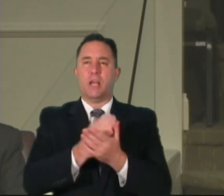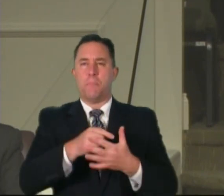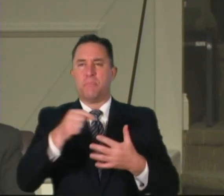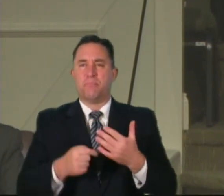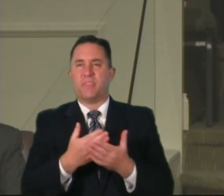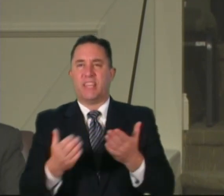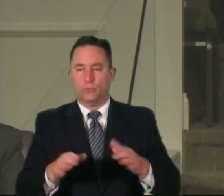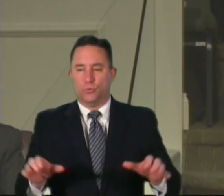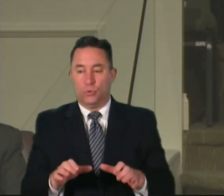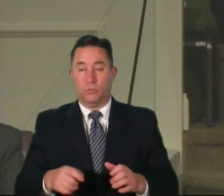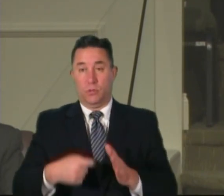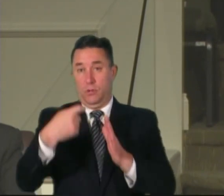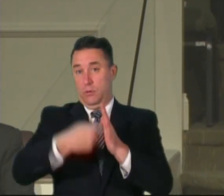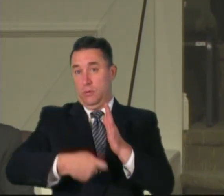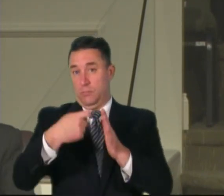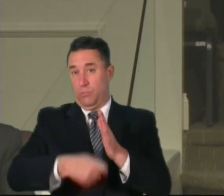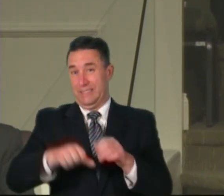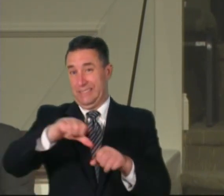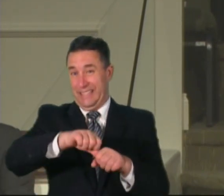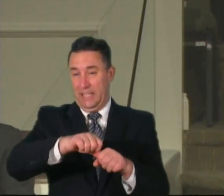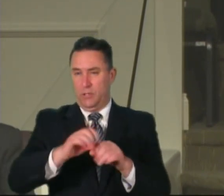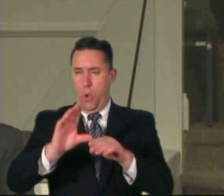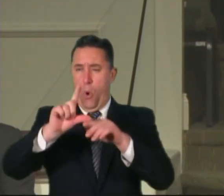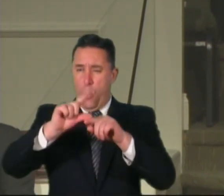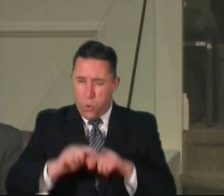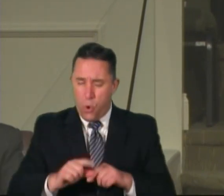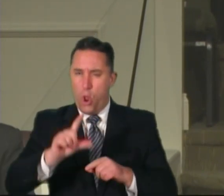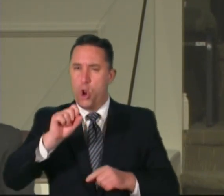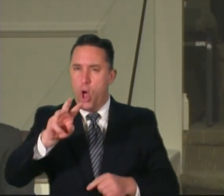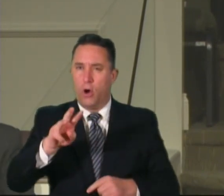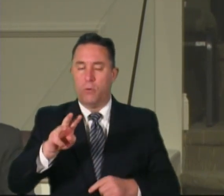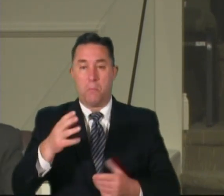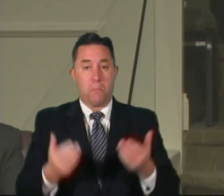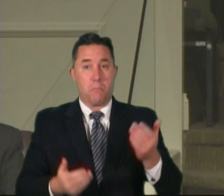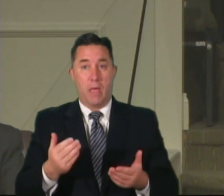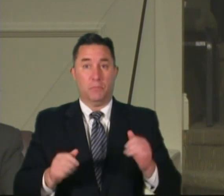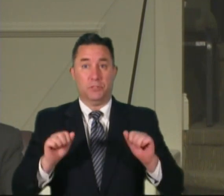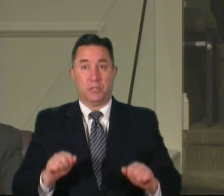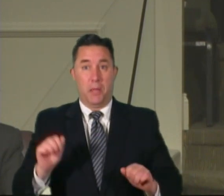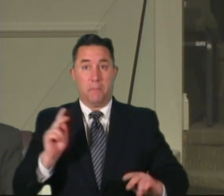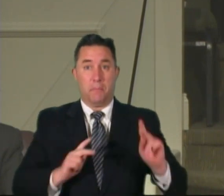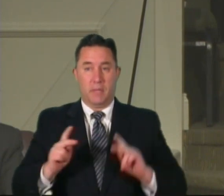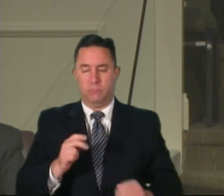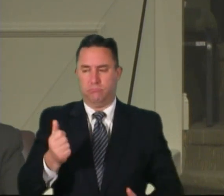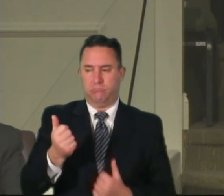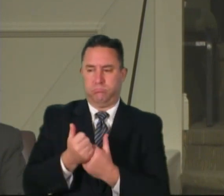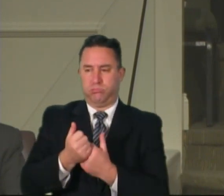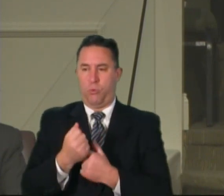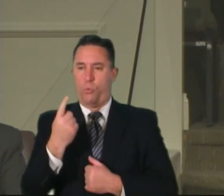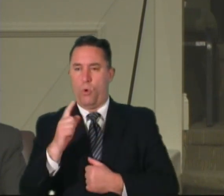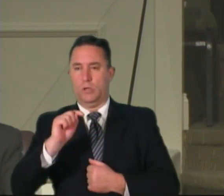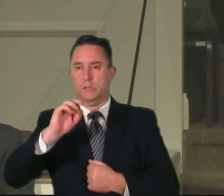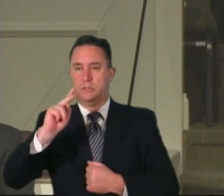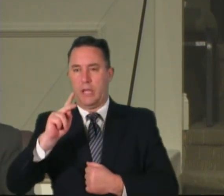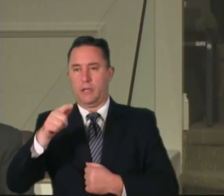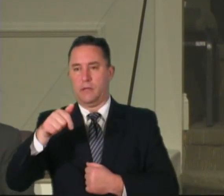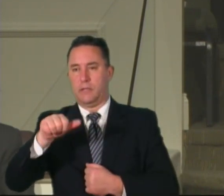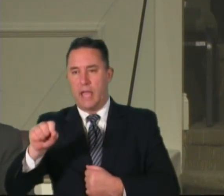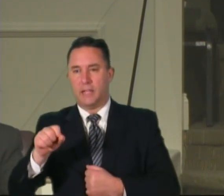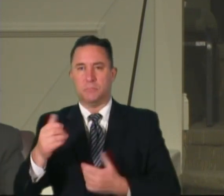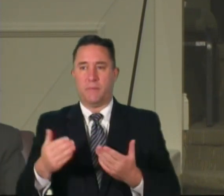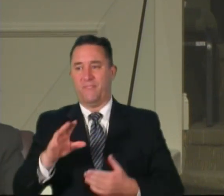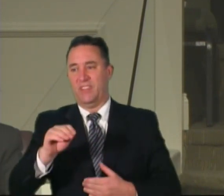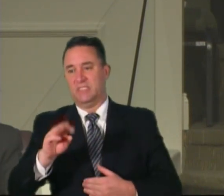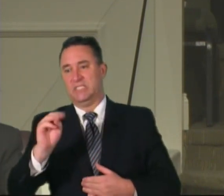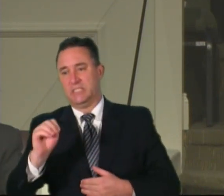can do while our gas prices are low. I thought about this. Maybe we could get people to sponsor one tank of gas, maybe at